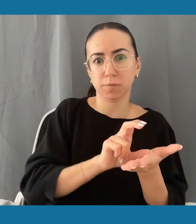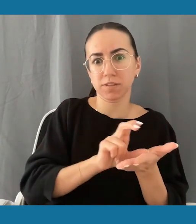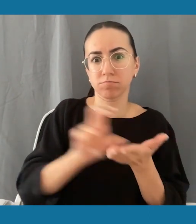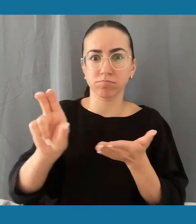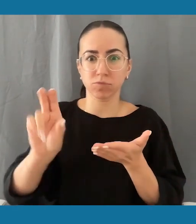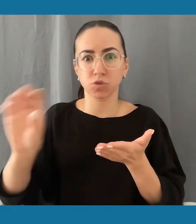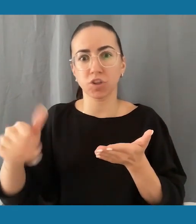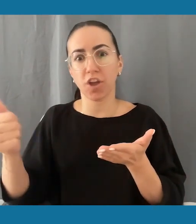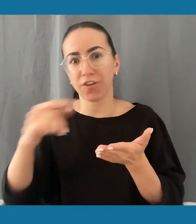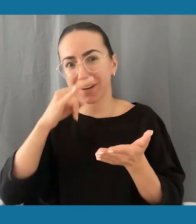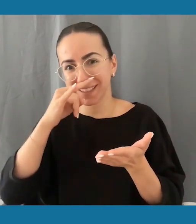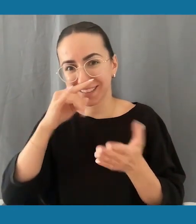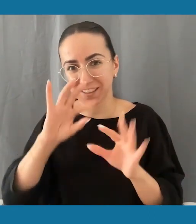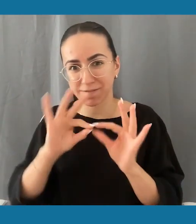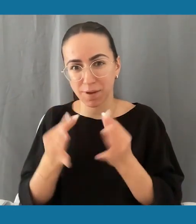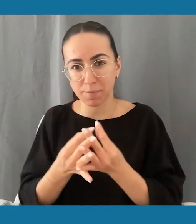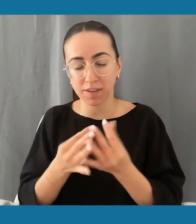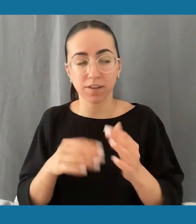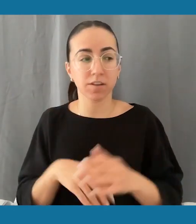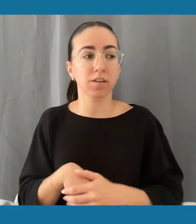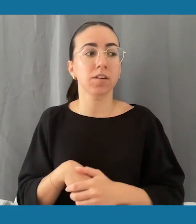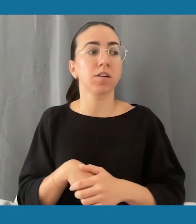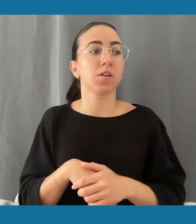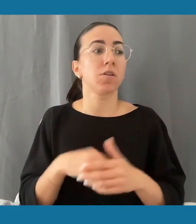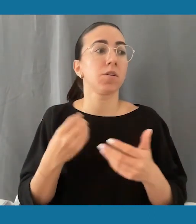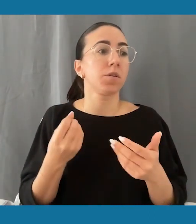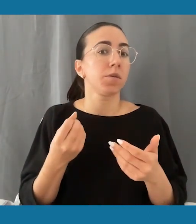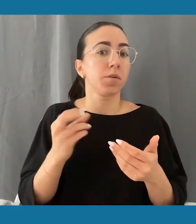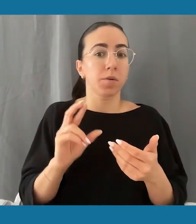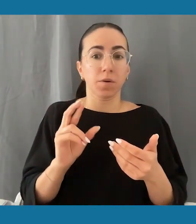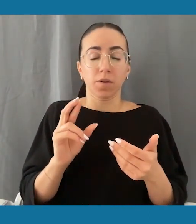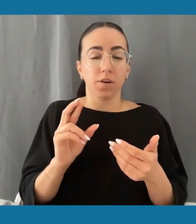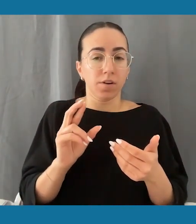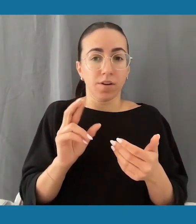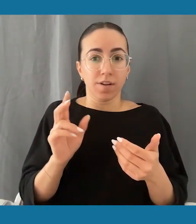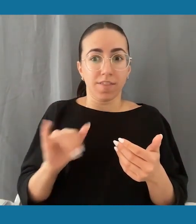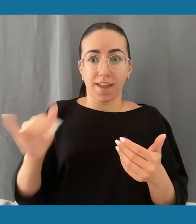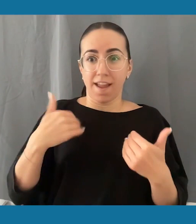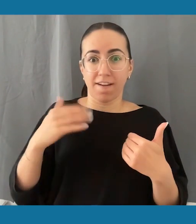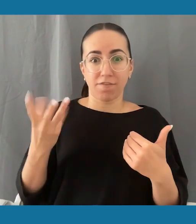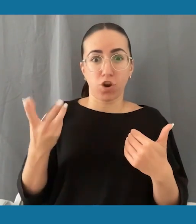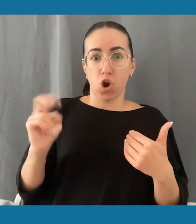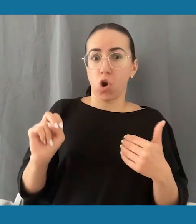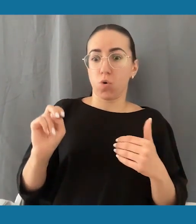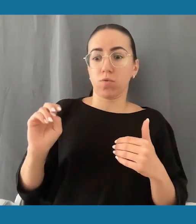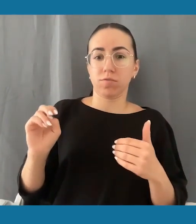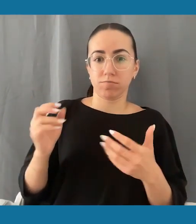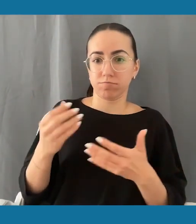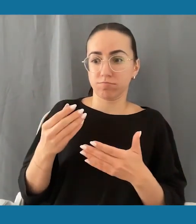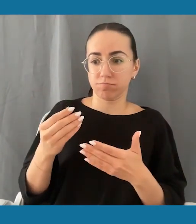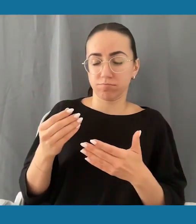other third parties want to set it up and they have their own kids that they want to receive after the